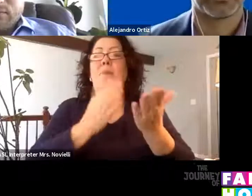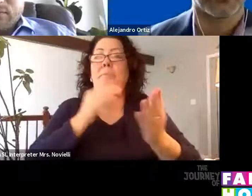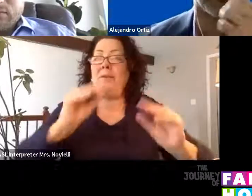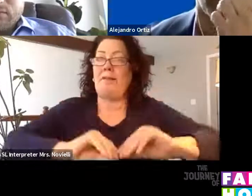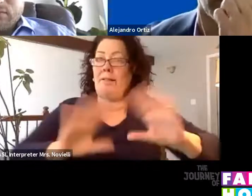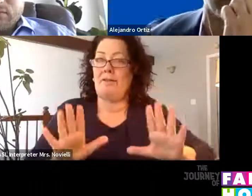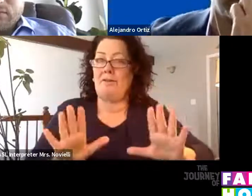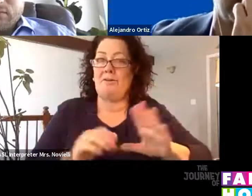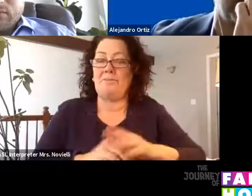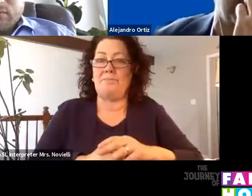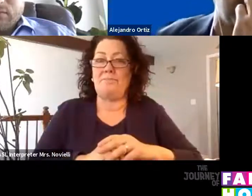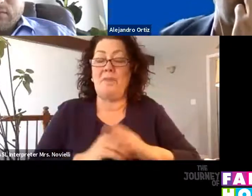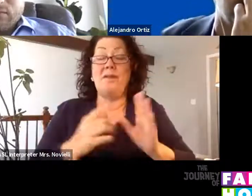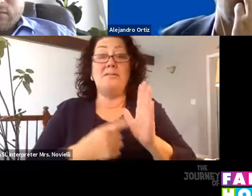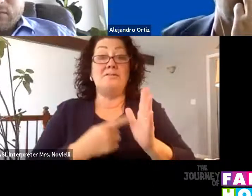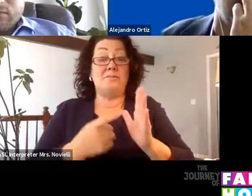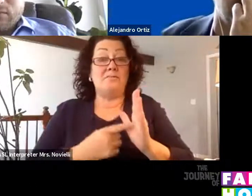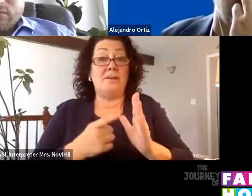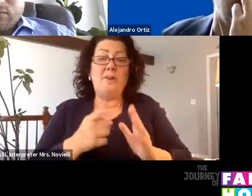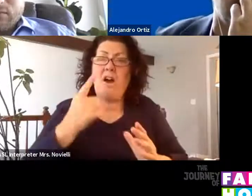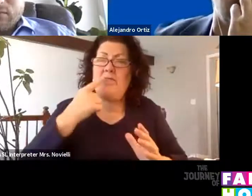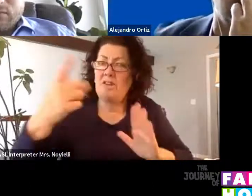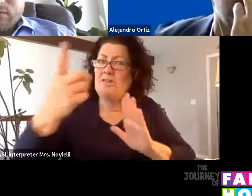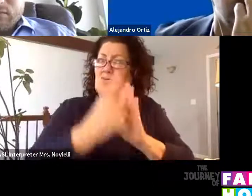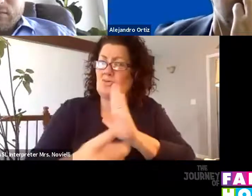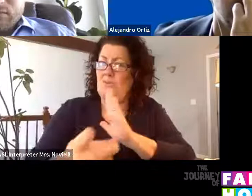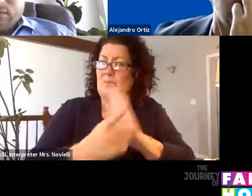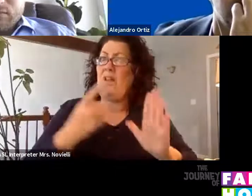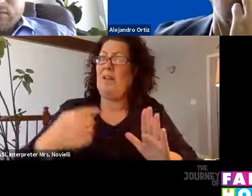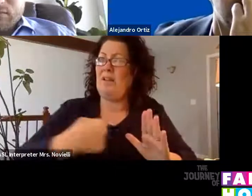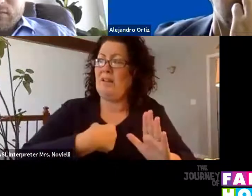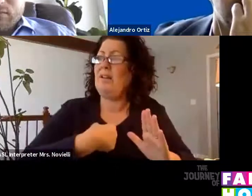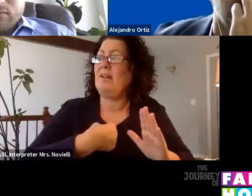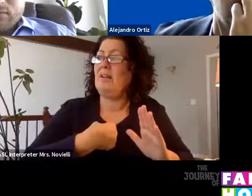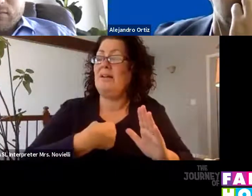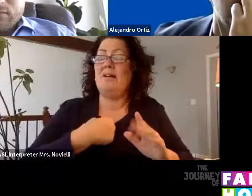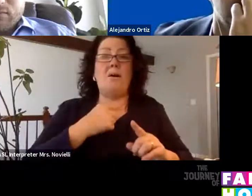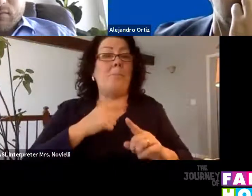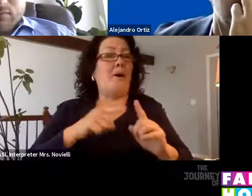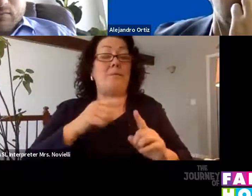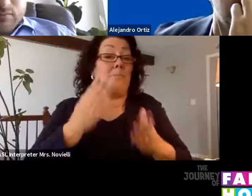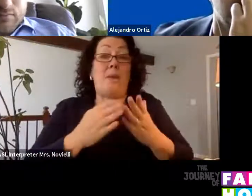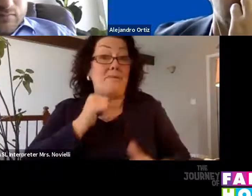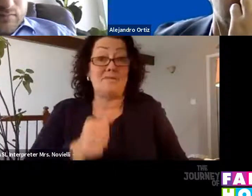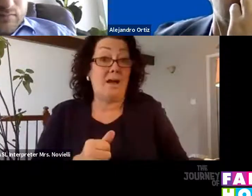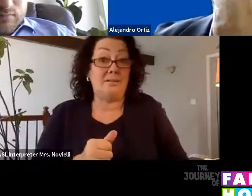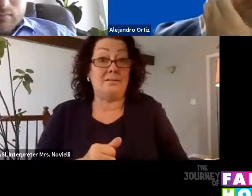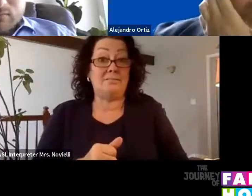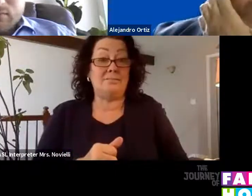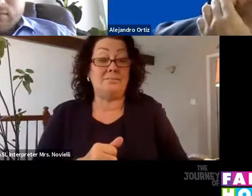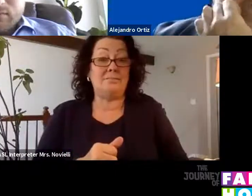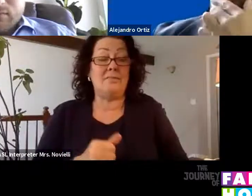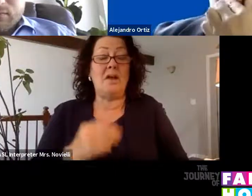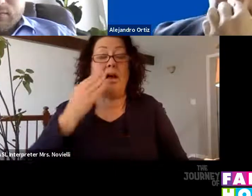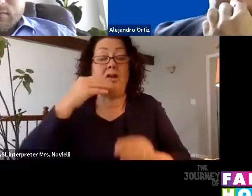Sometimes people might think they're being discriminated against, but it's really something else. I know in the